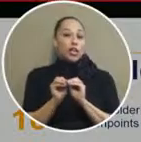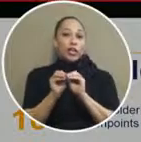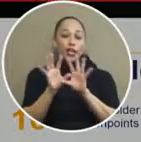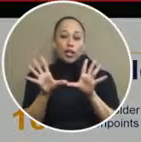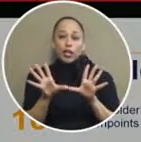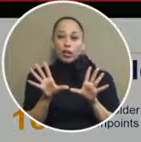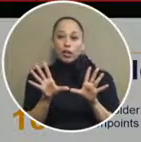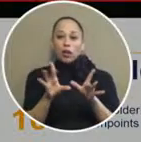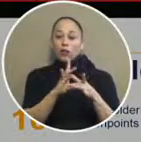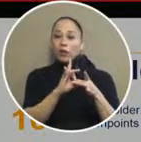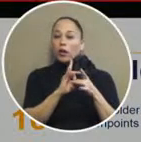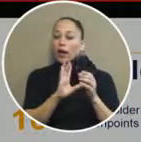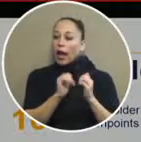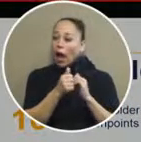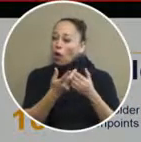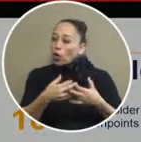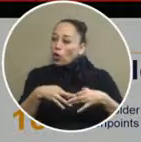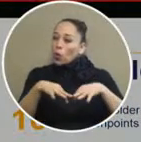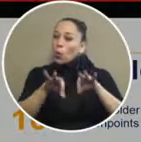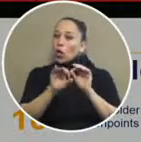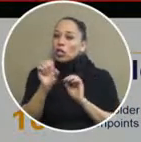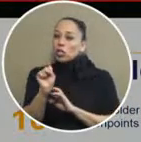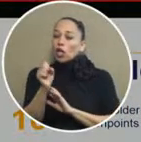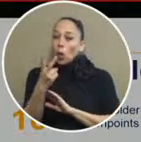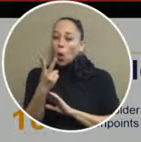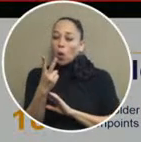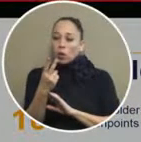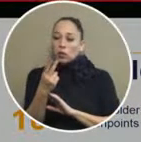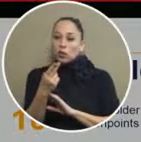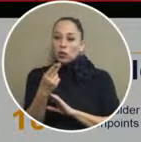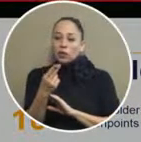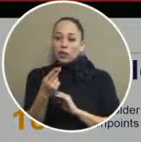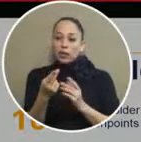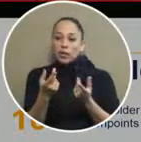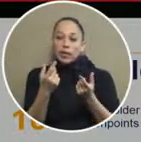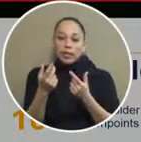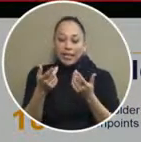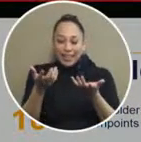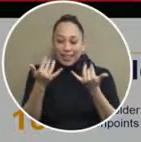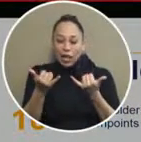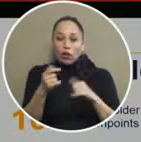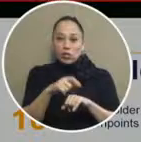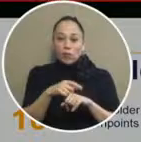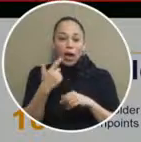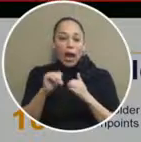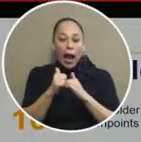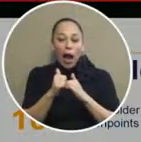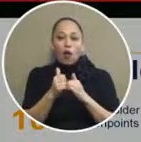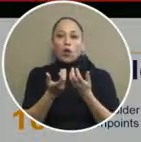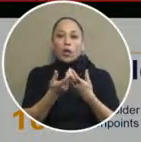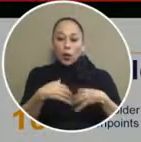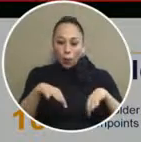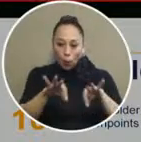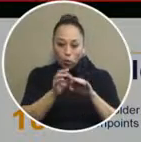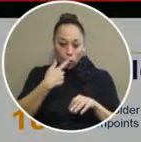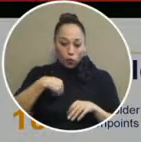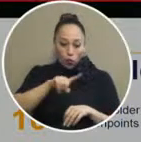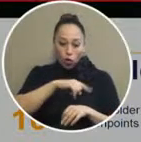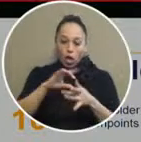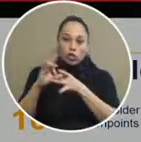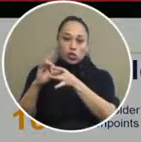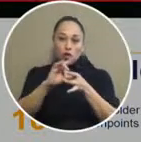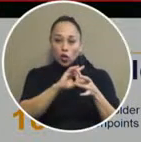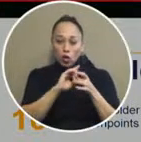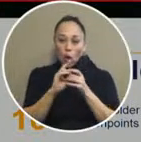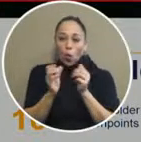clear about how important stakeholder outreach is during this time, how important it is for us to coordinate